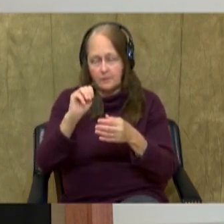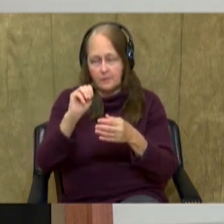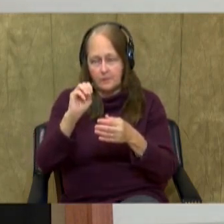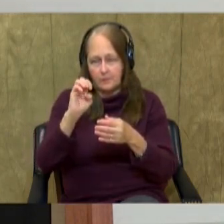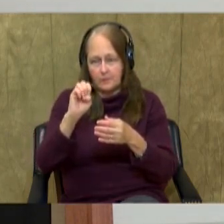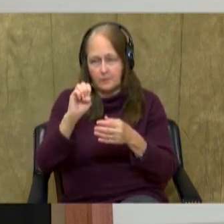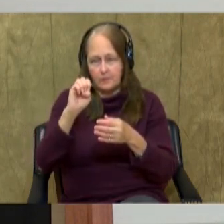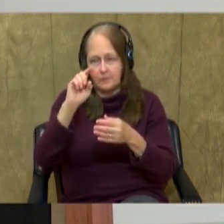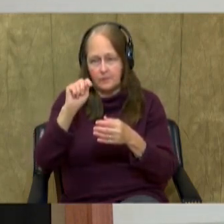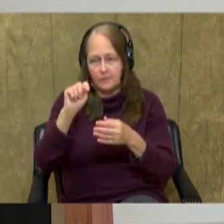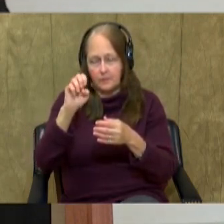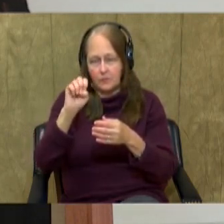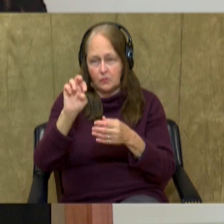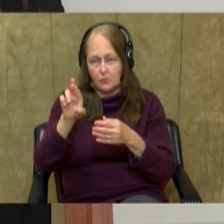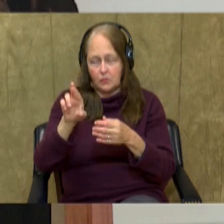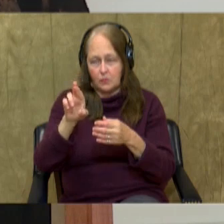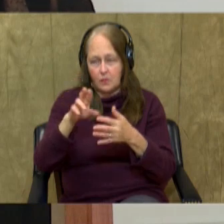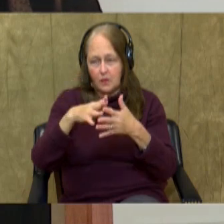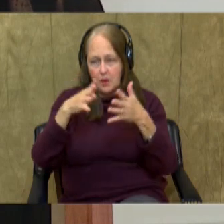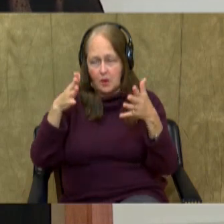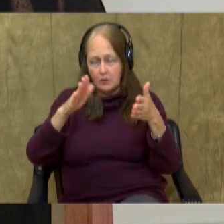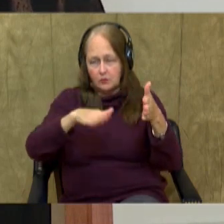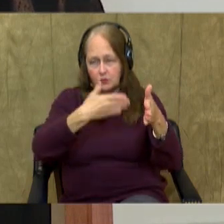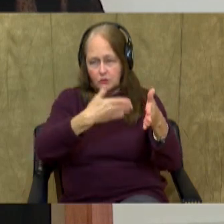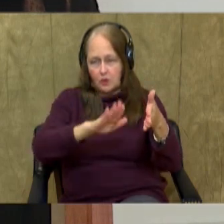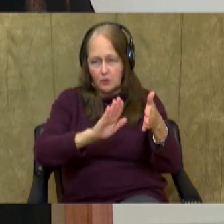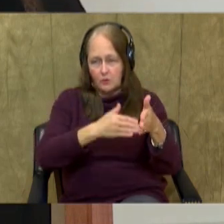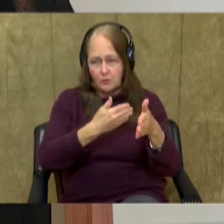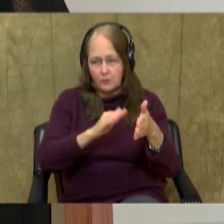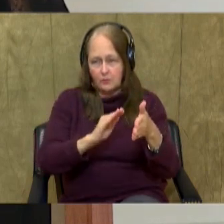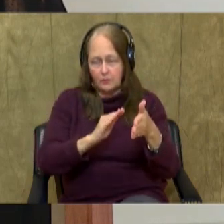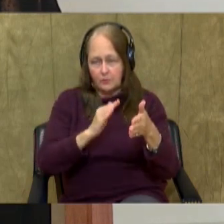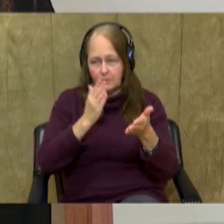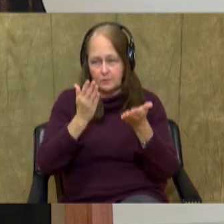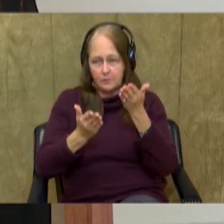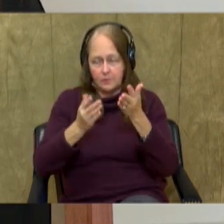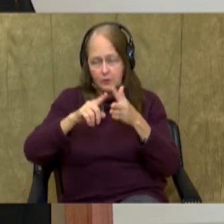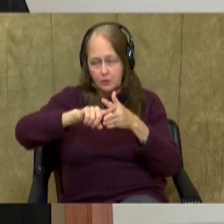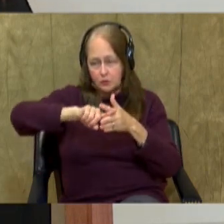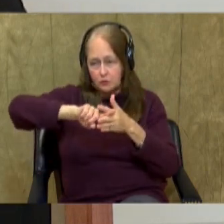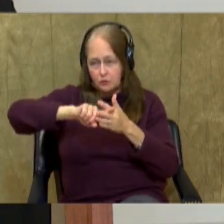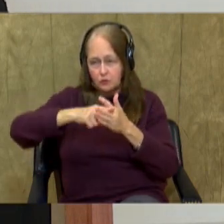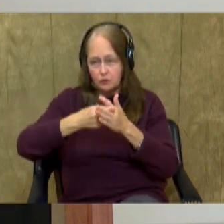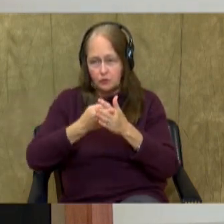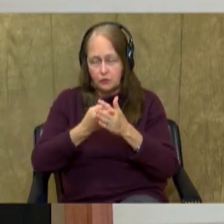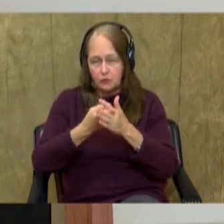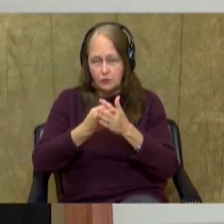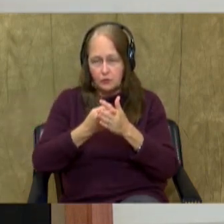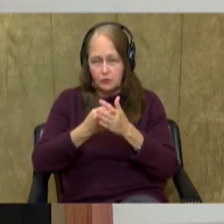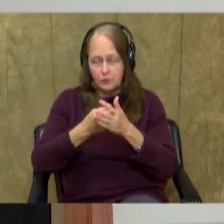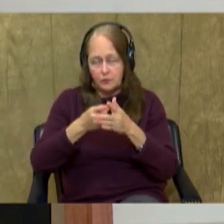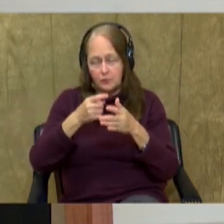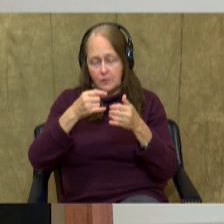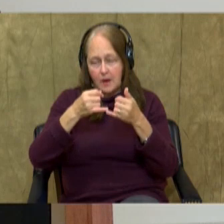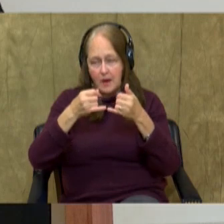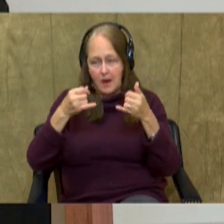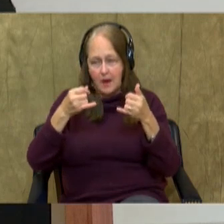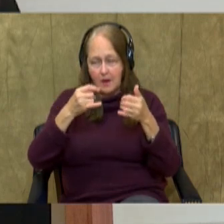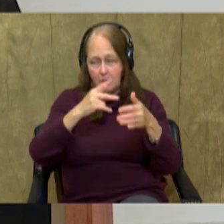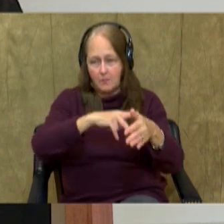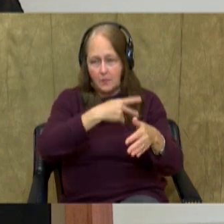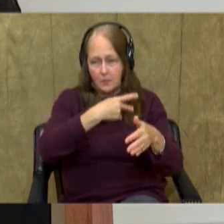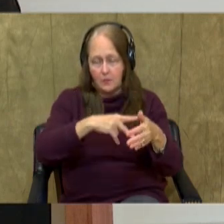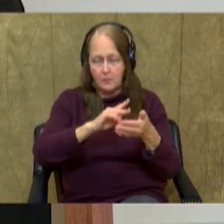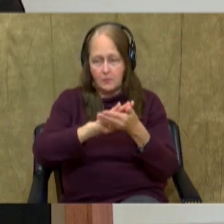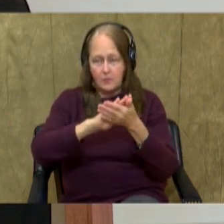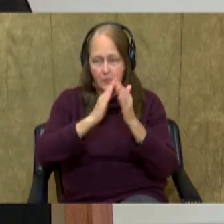it does. A lot of songs may have started off as a line of poetry and ended